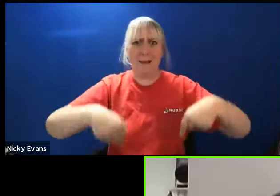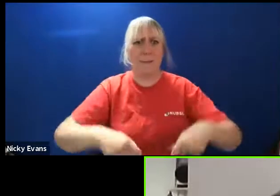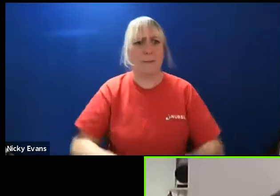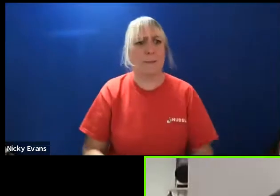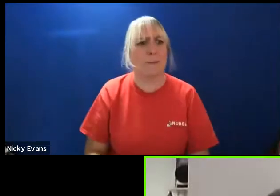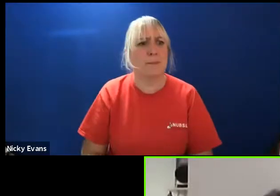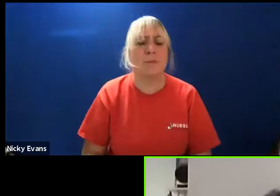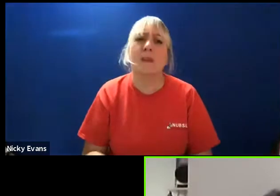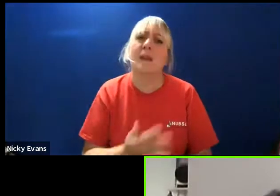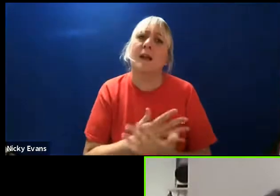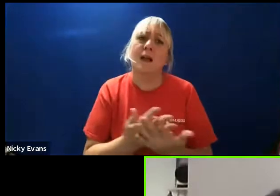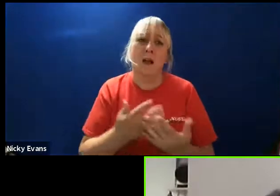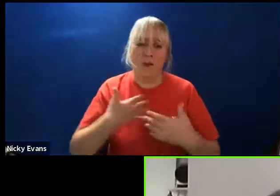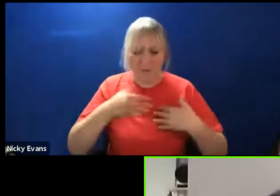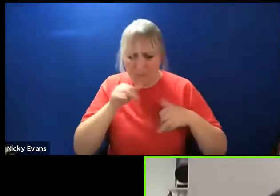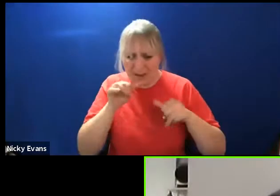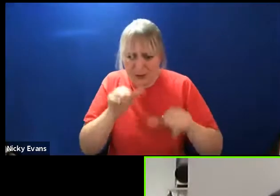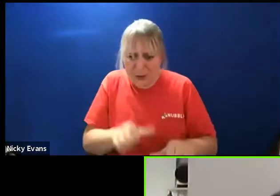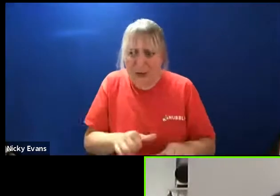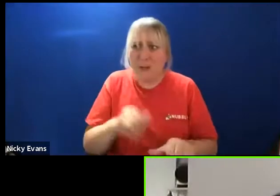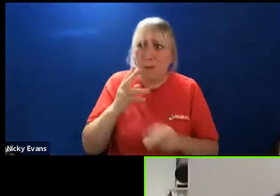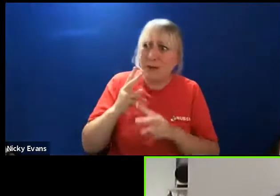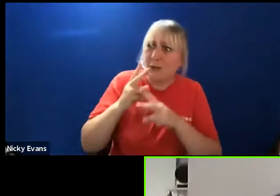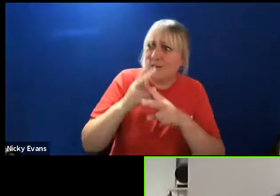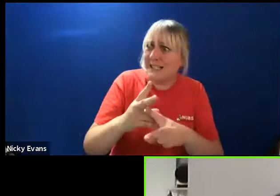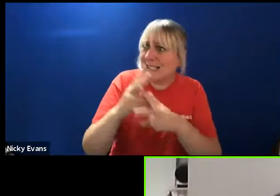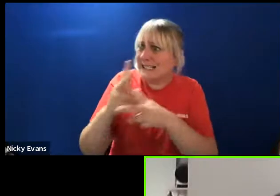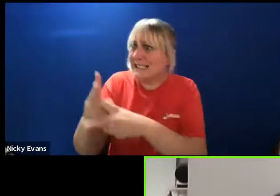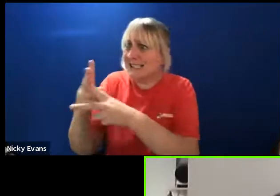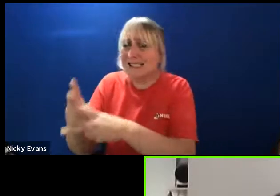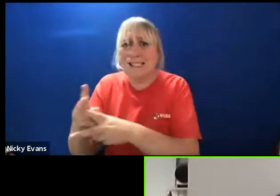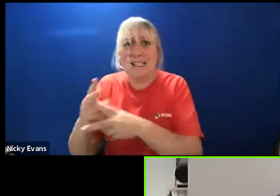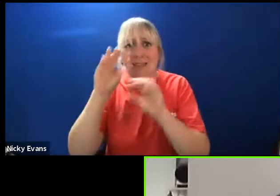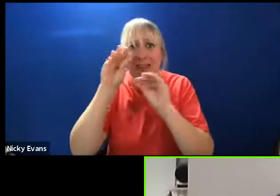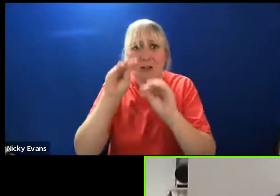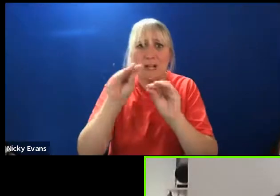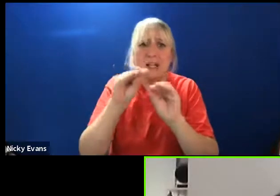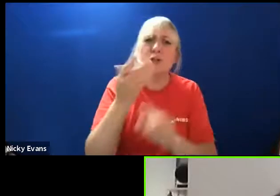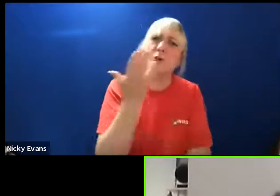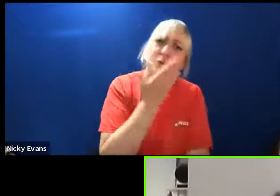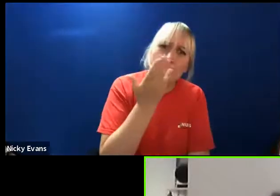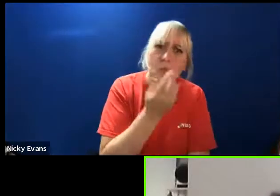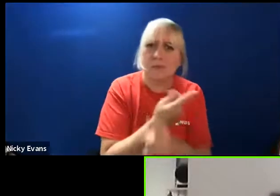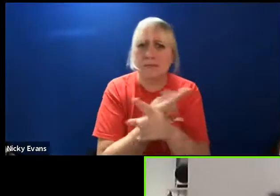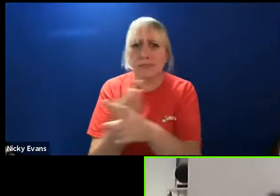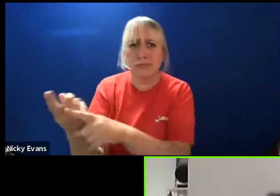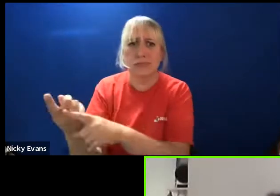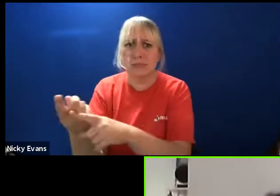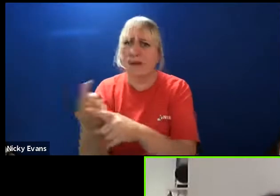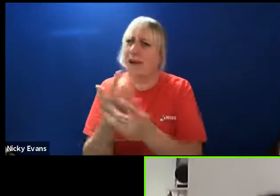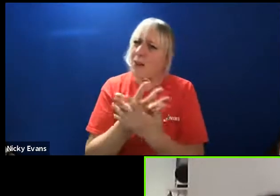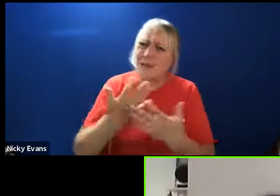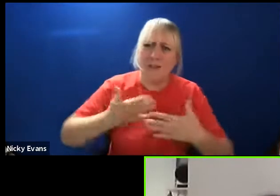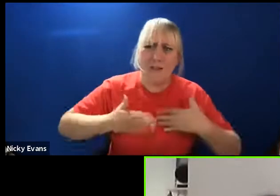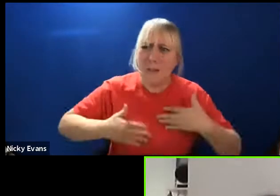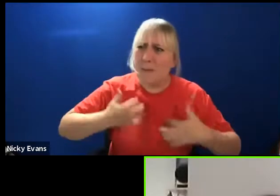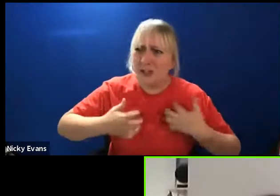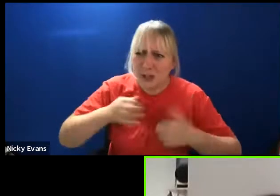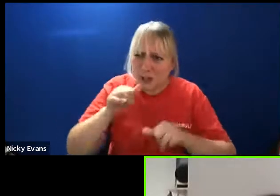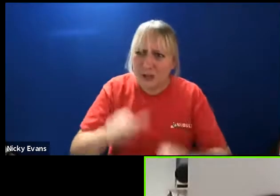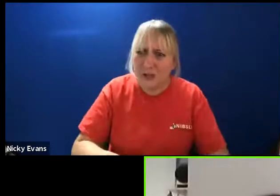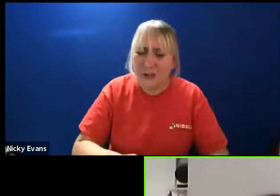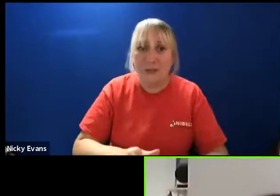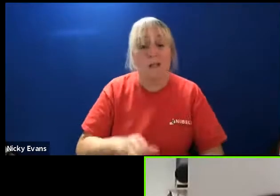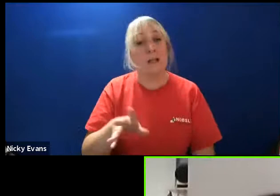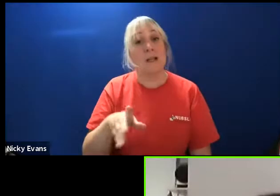the educational establishments that we visited, and also the organisations. We saw that education is a